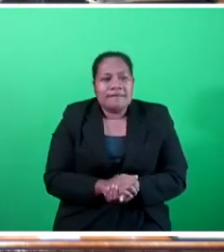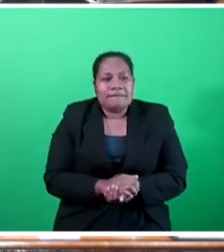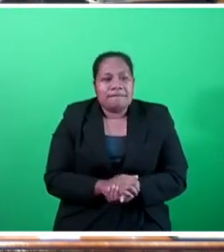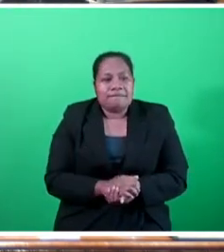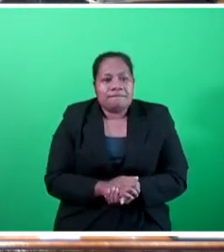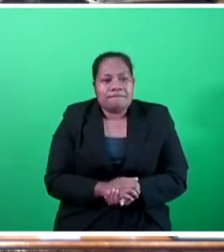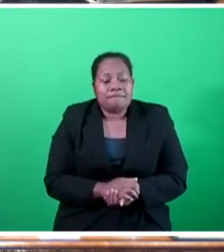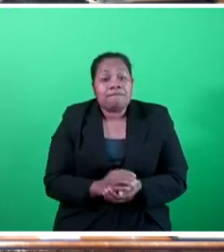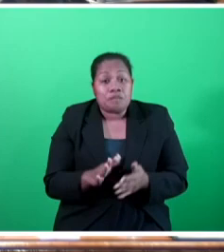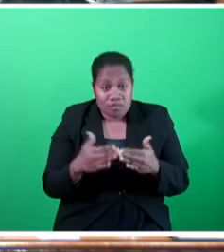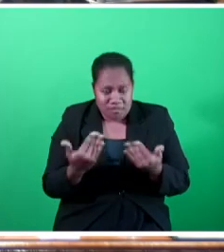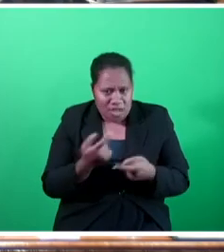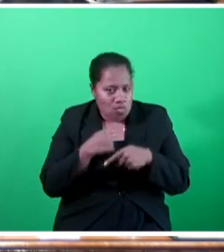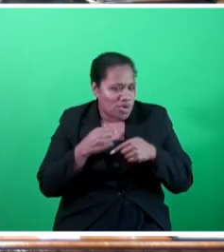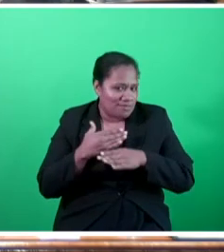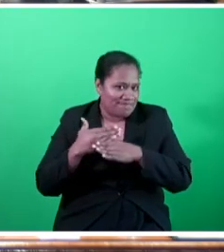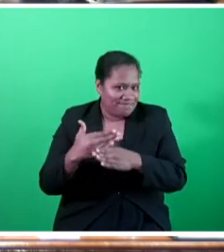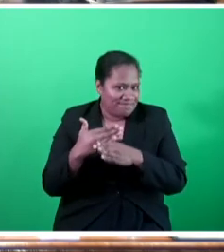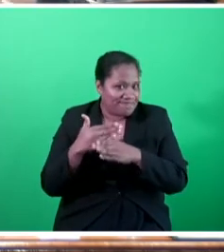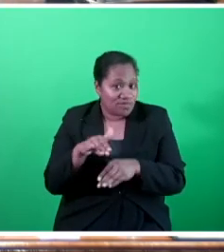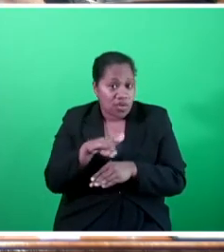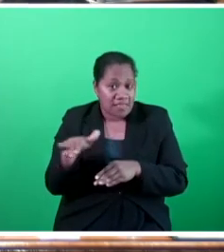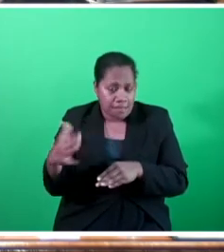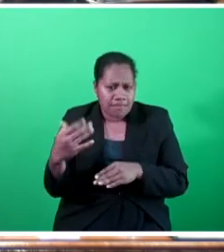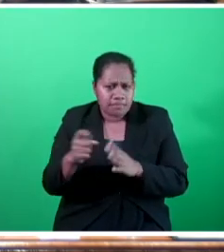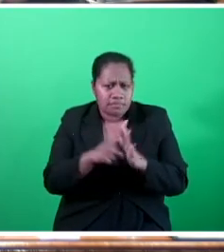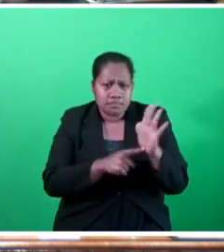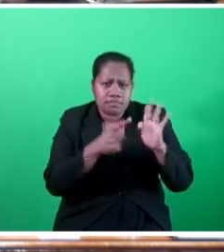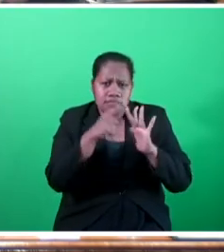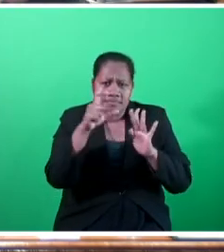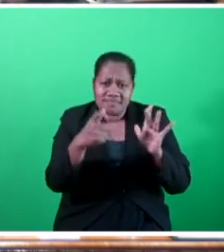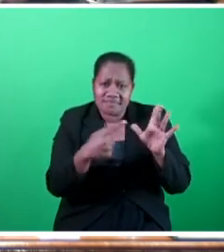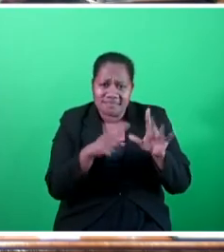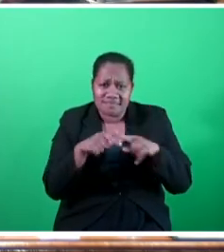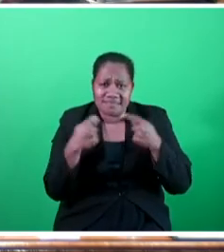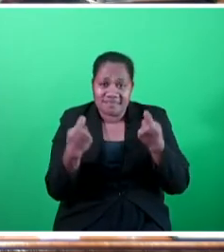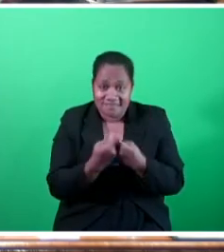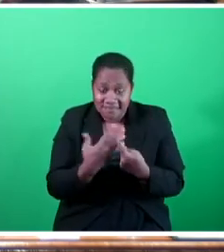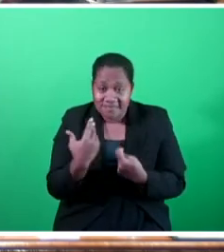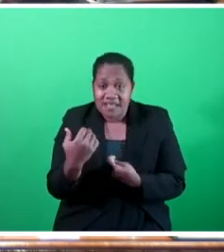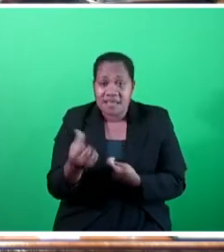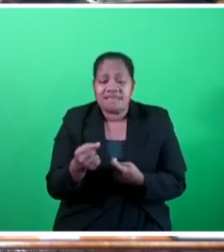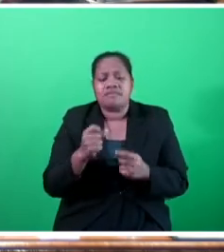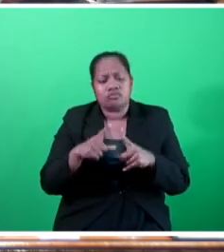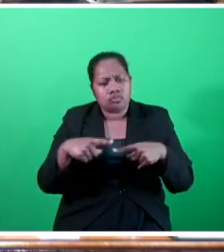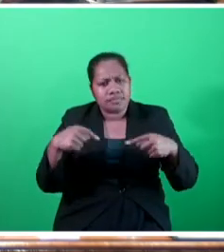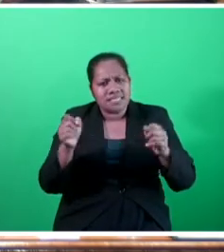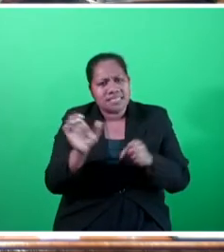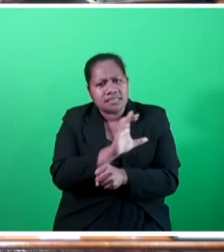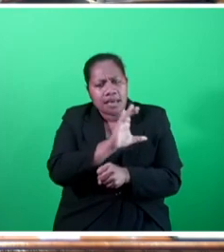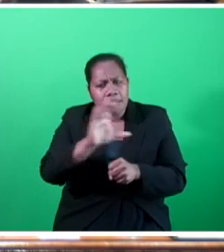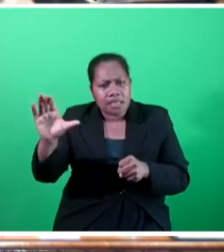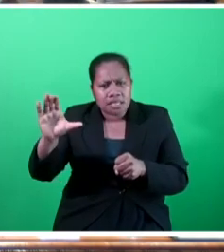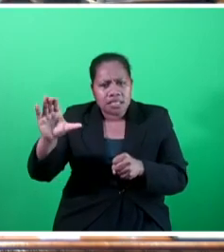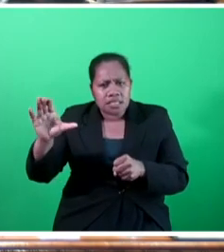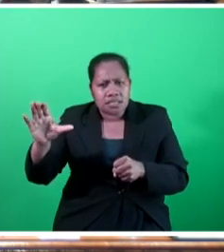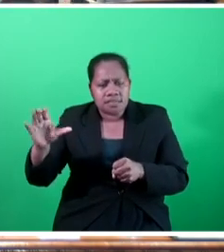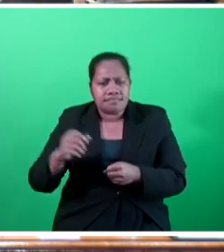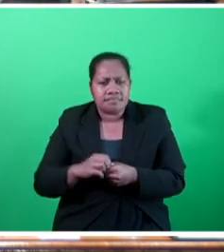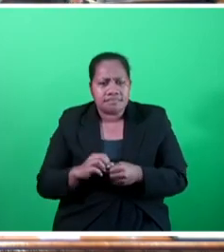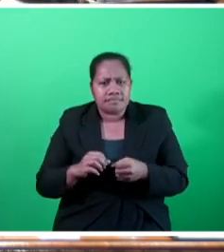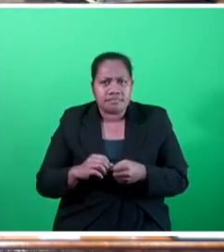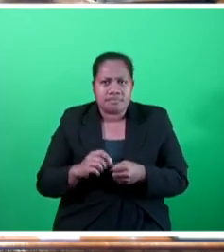are currently working with them. There's a JICA team that's there. We have a Japanese company that's been engaged by the name of